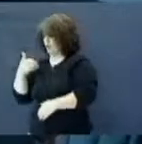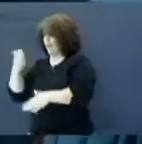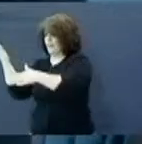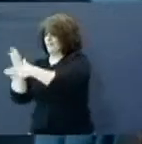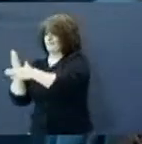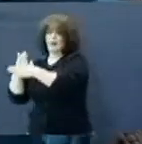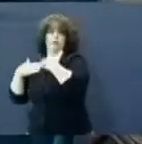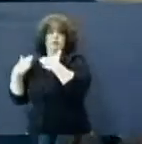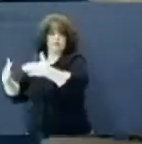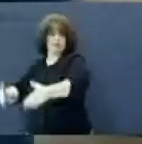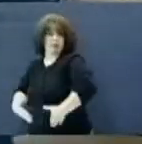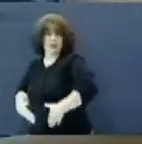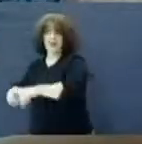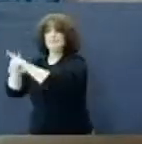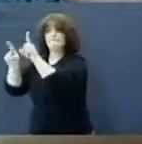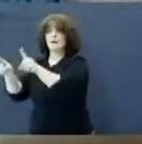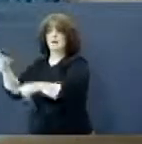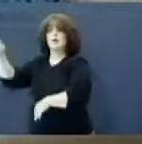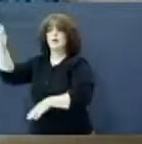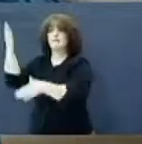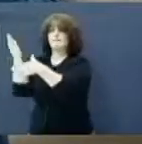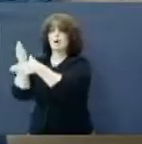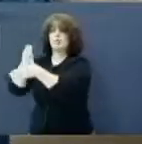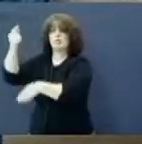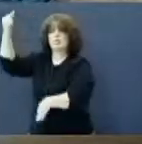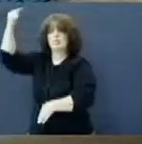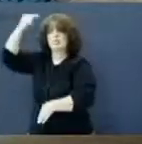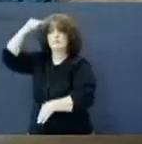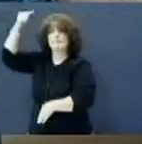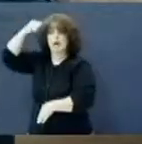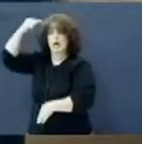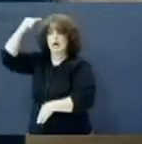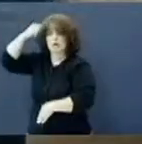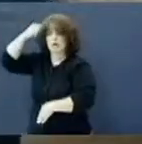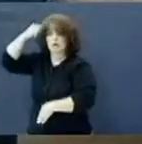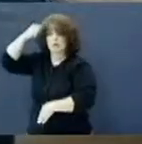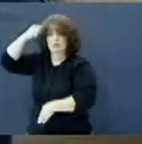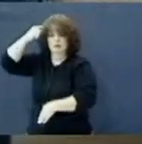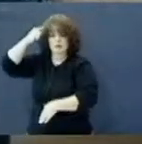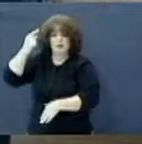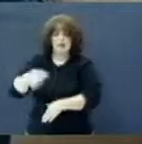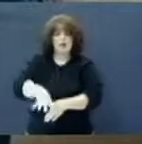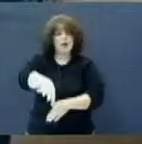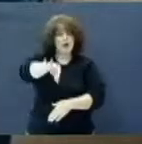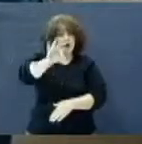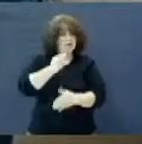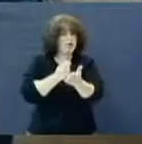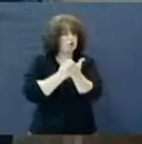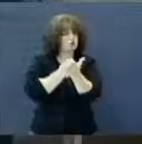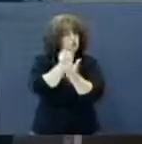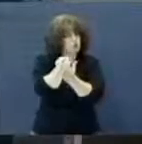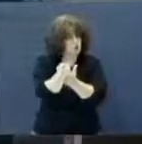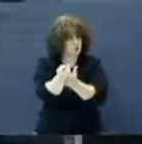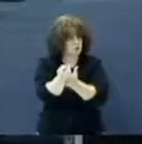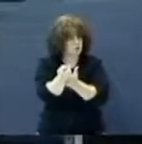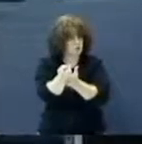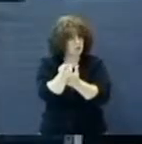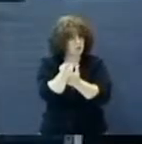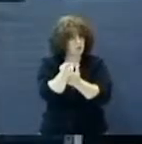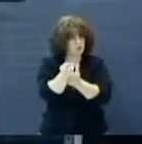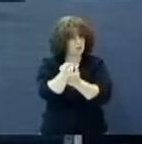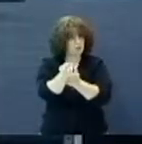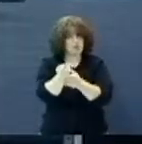It affected mind. And by the way, I found a little truth to that. How many of you find